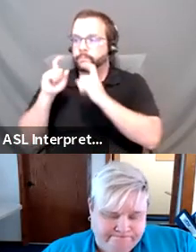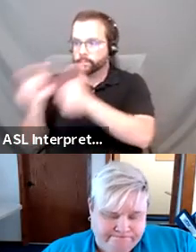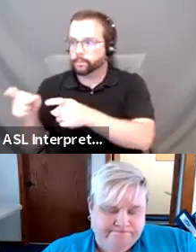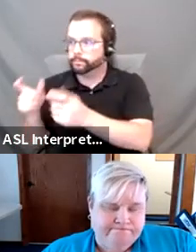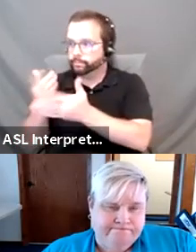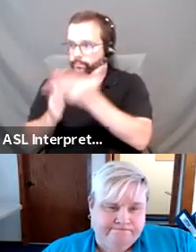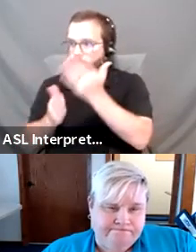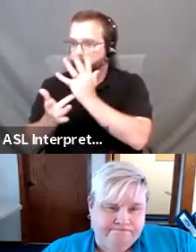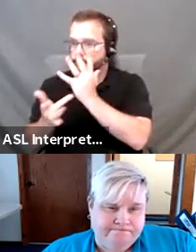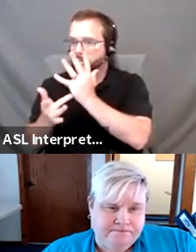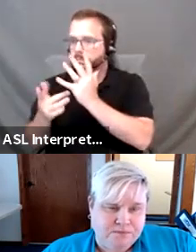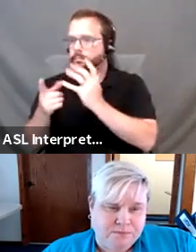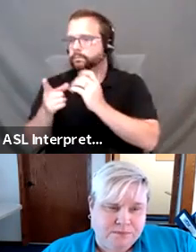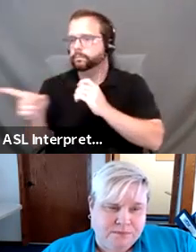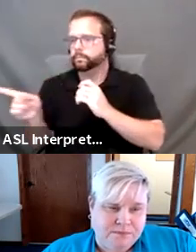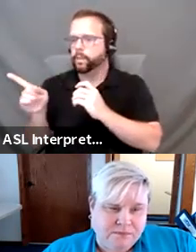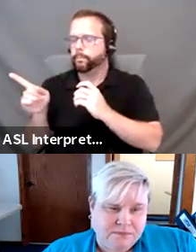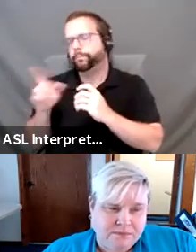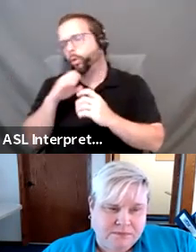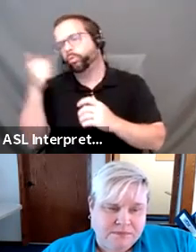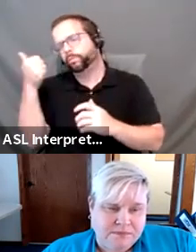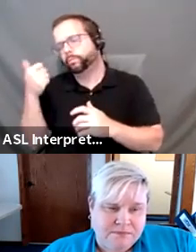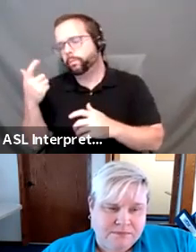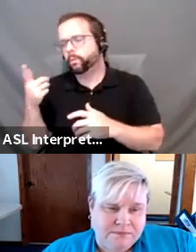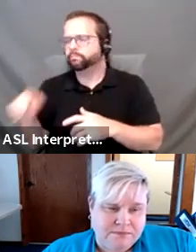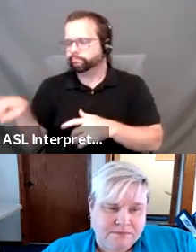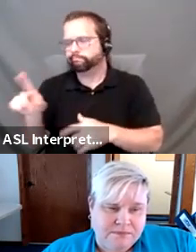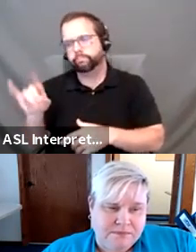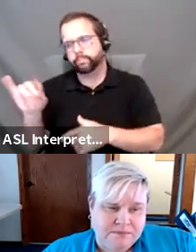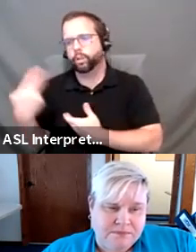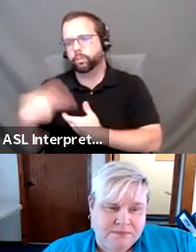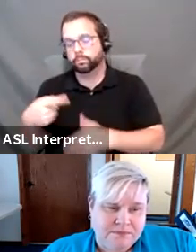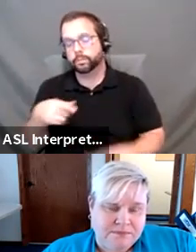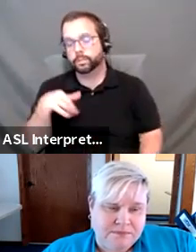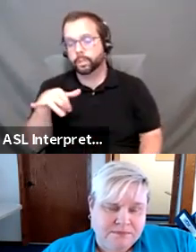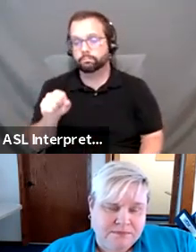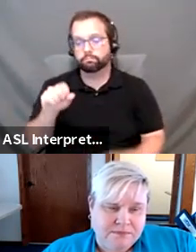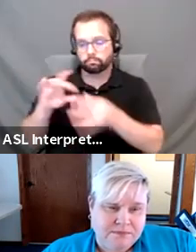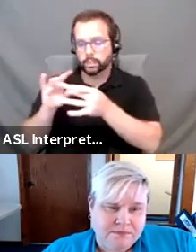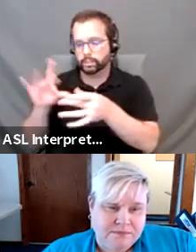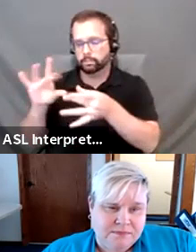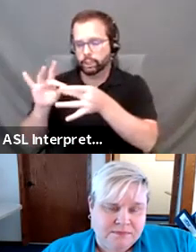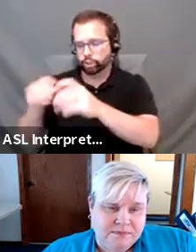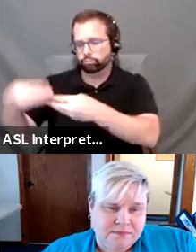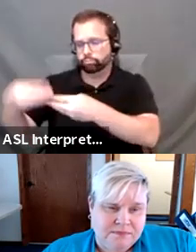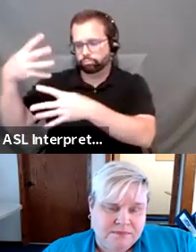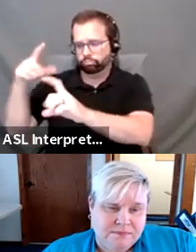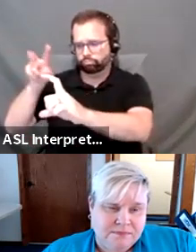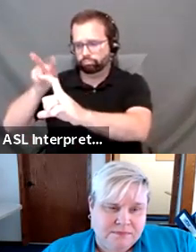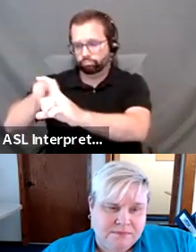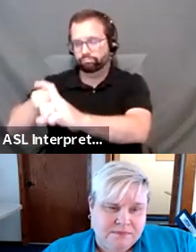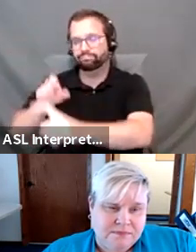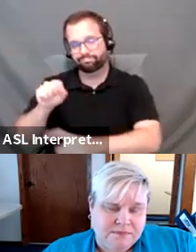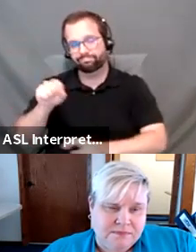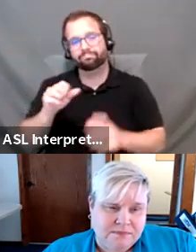too, but they're less likely to do these events. But yeah, you hit on a lot of really big things. We did get people